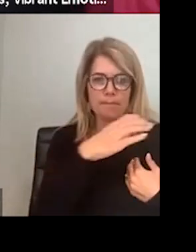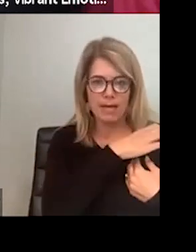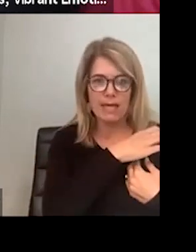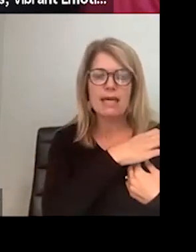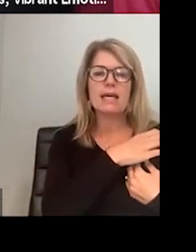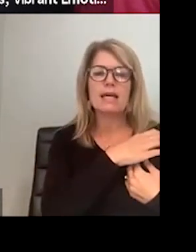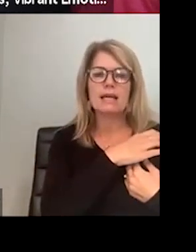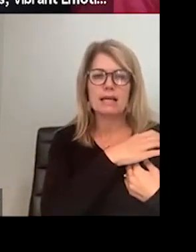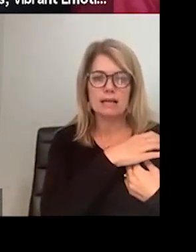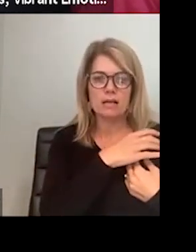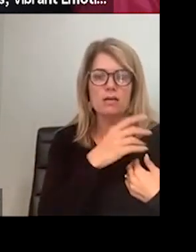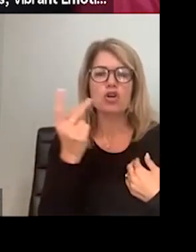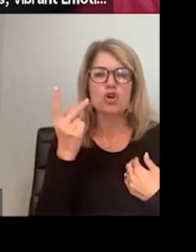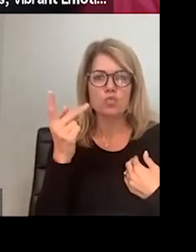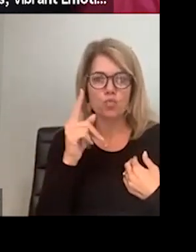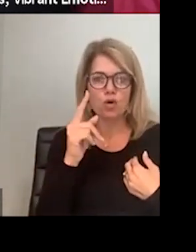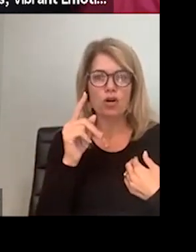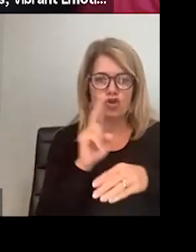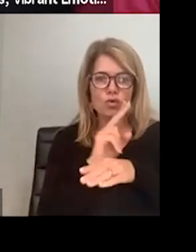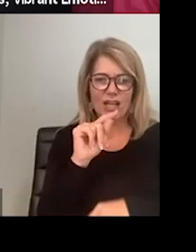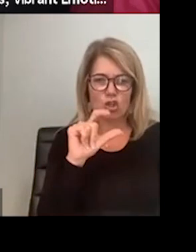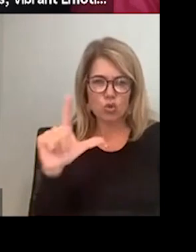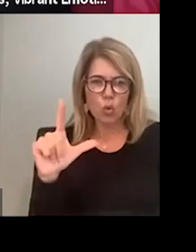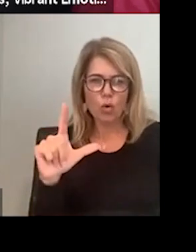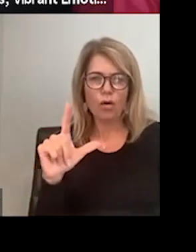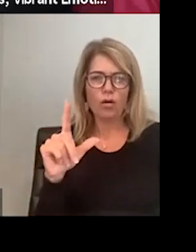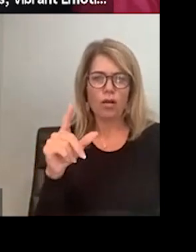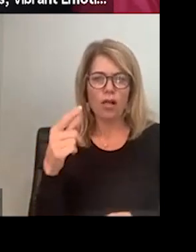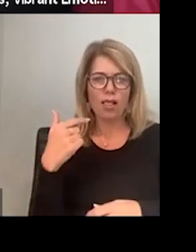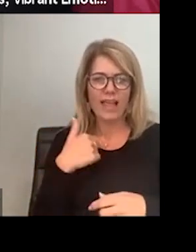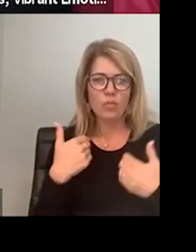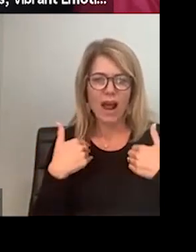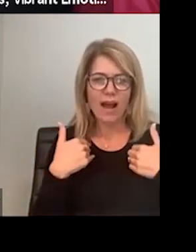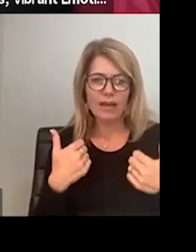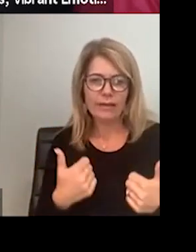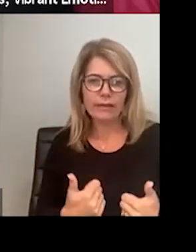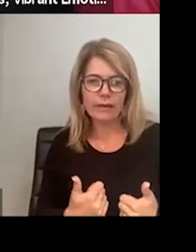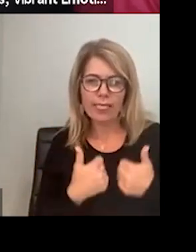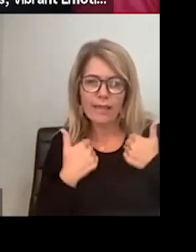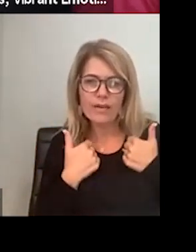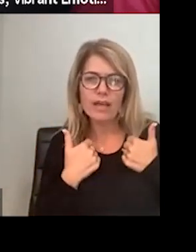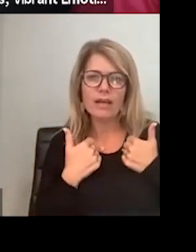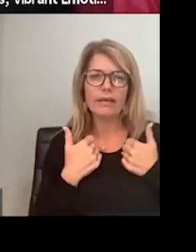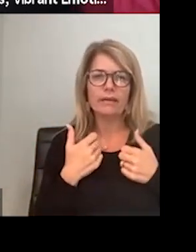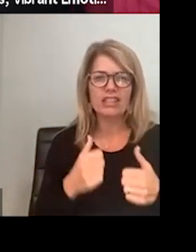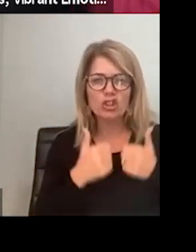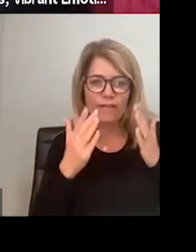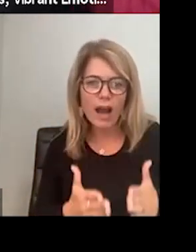actually retooling them so that we are better incorporating individuals with living experience, loss survivors, attempt survivors, family